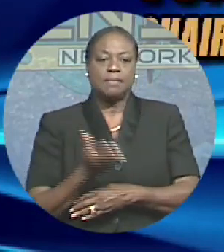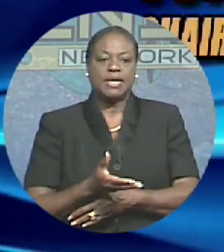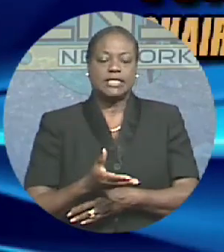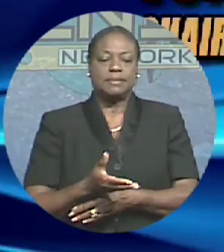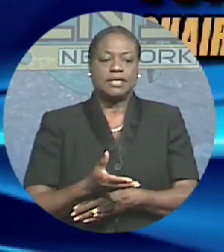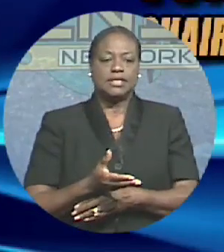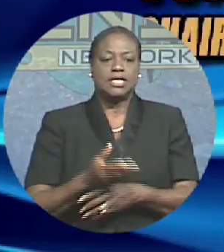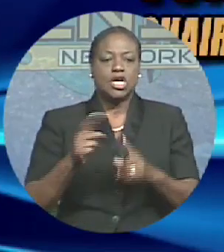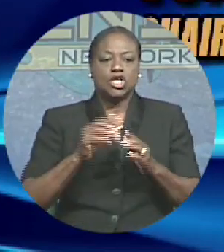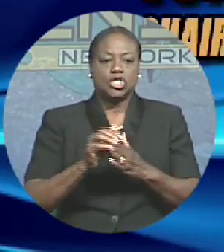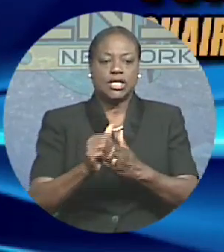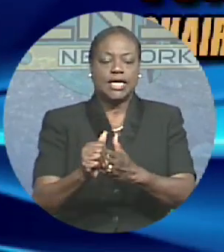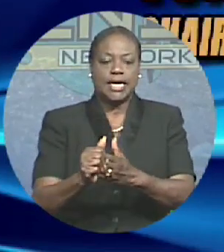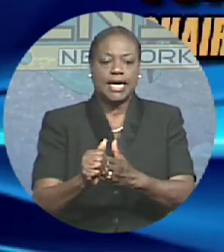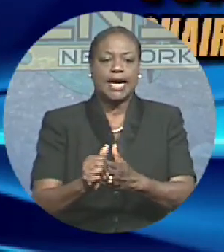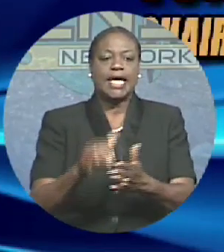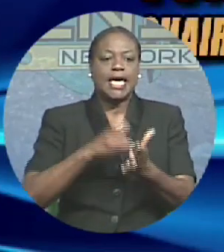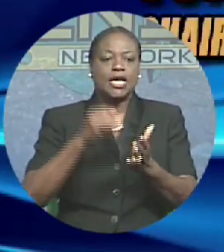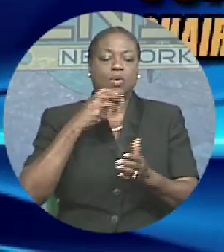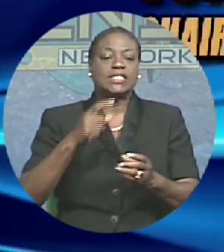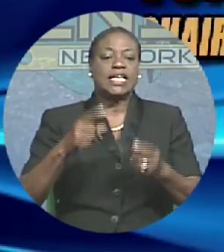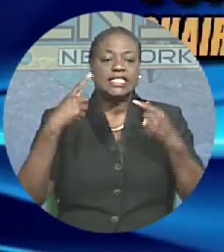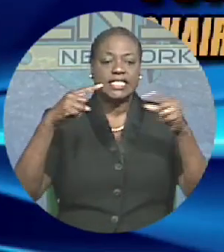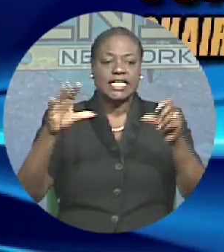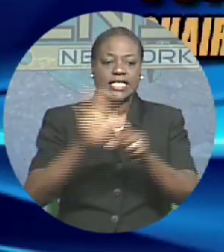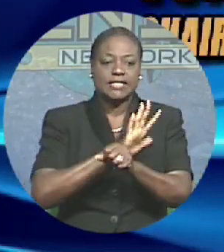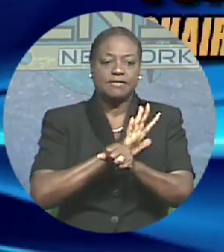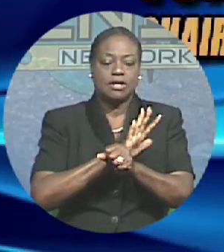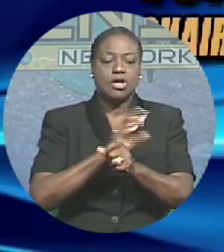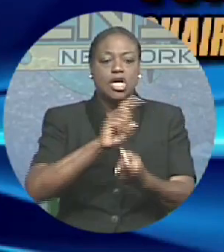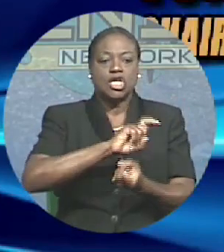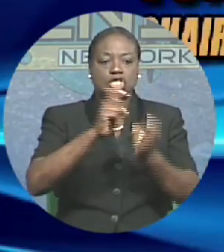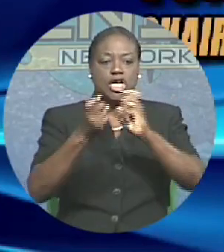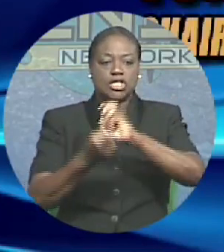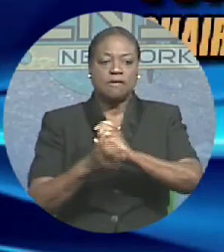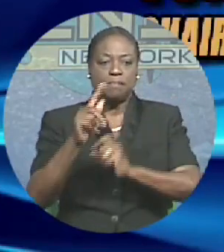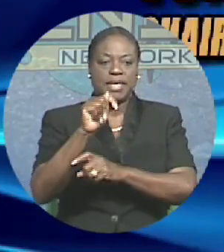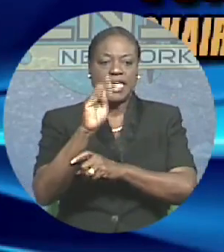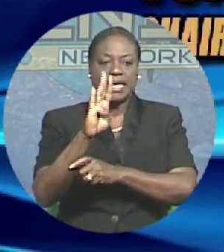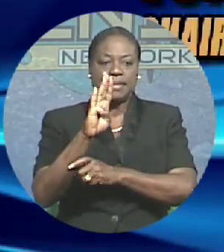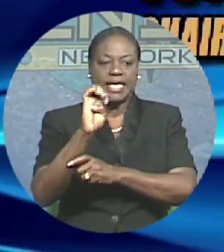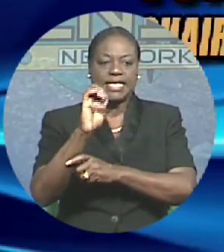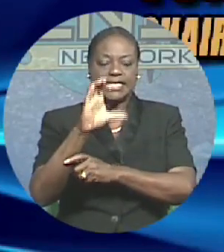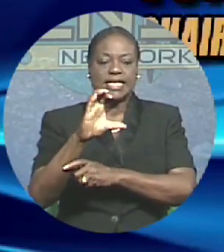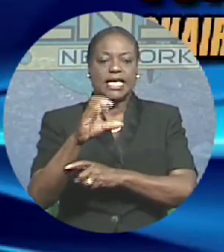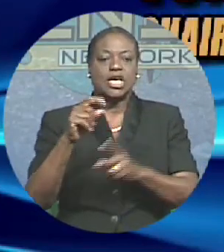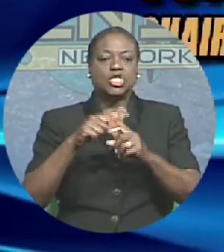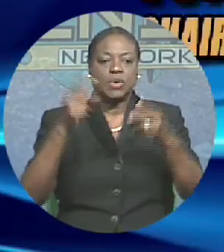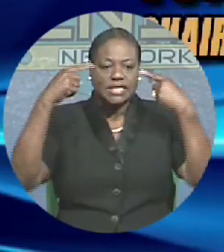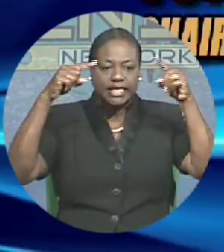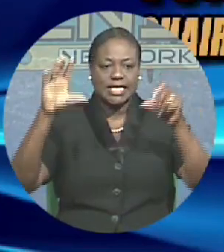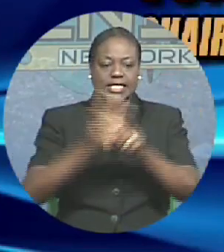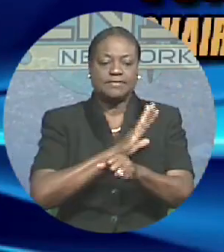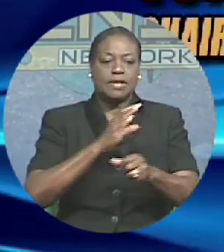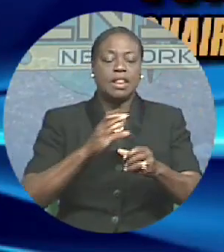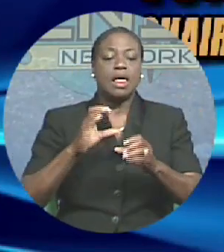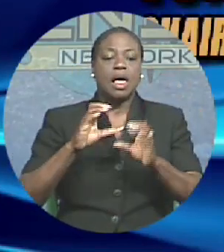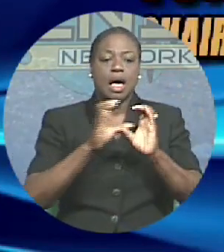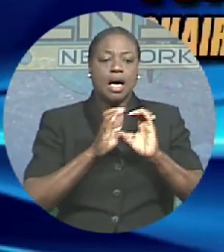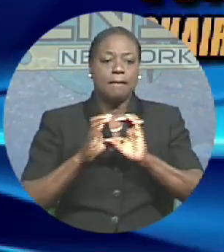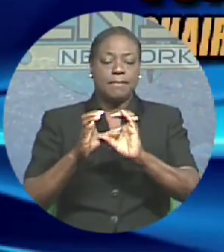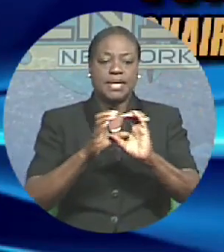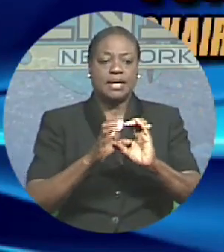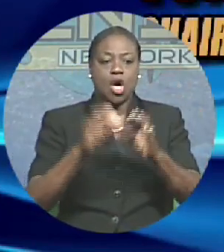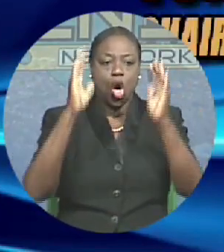as a very successful transition of BTC to a private company. The chairman says they will continue to work on transforming BTC to ensure that